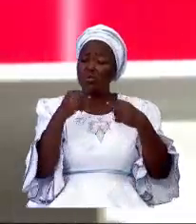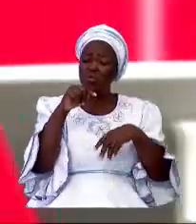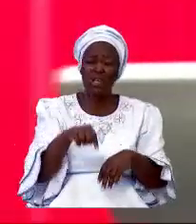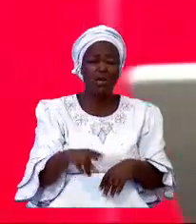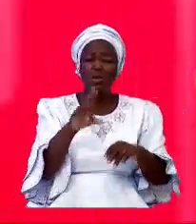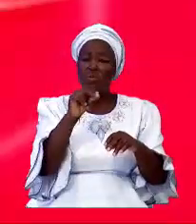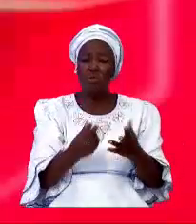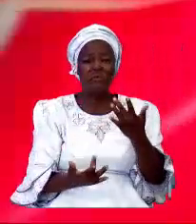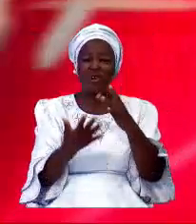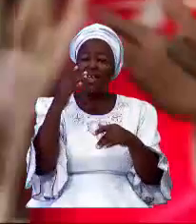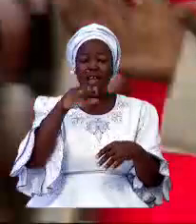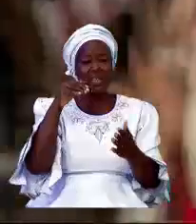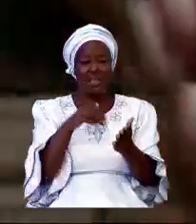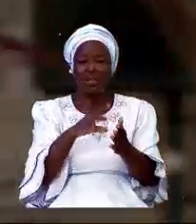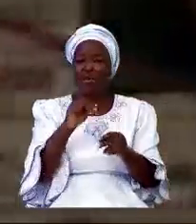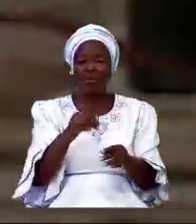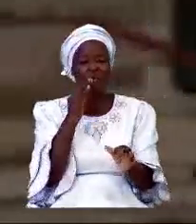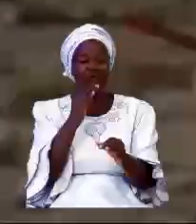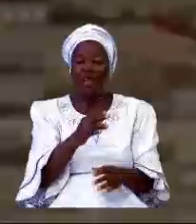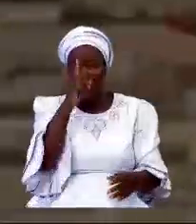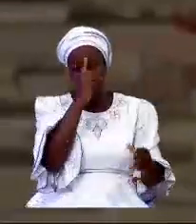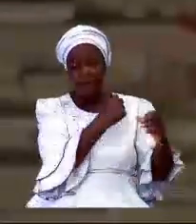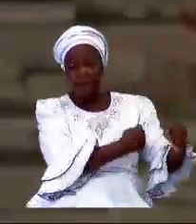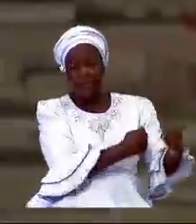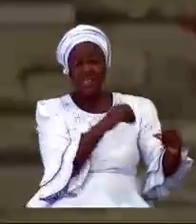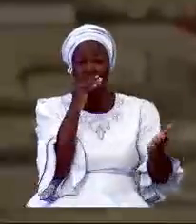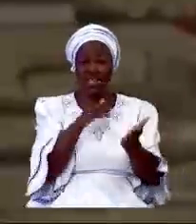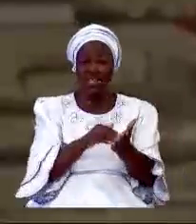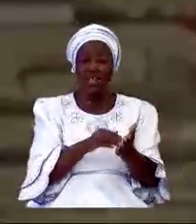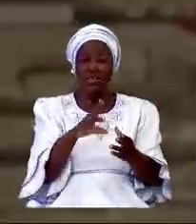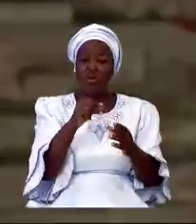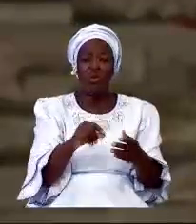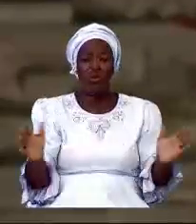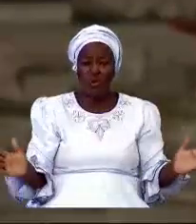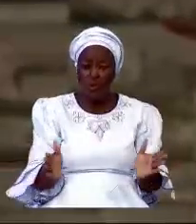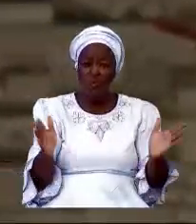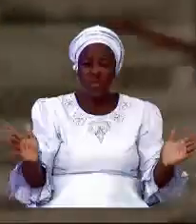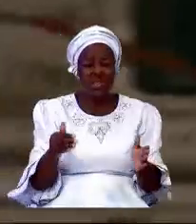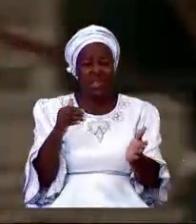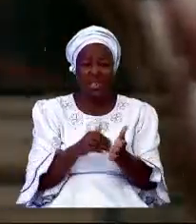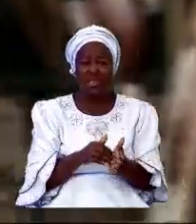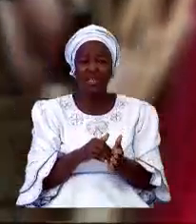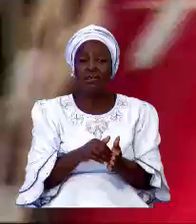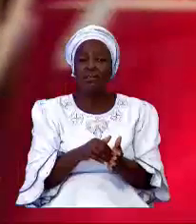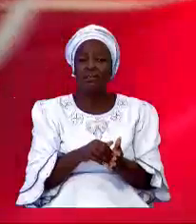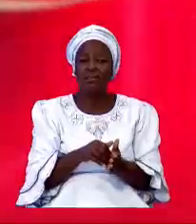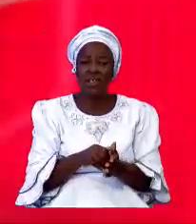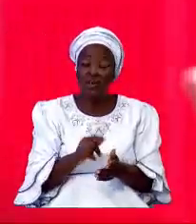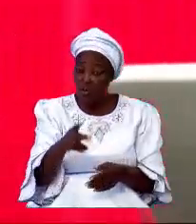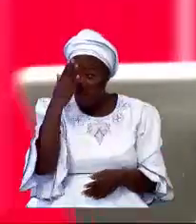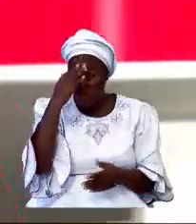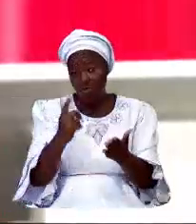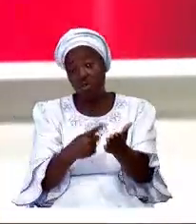lukewarm. Everything has gone down. No fire, no faith, no